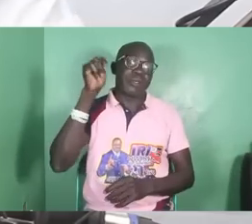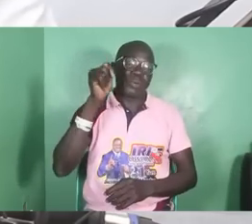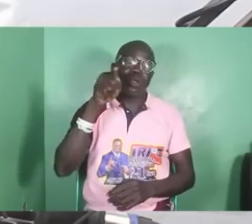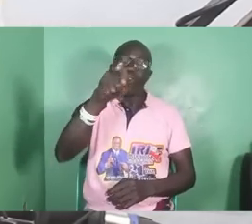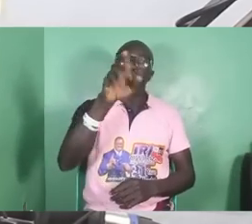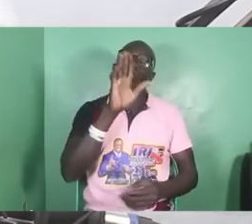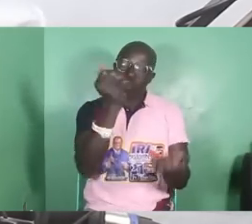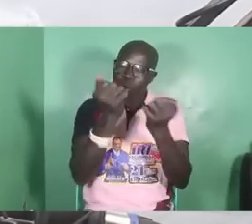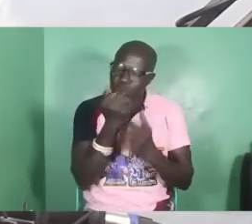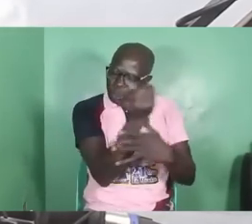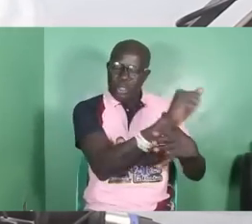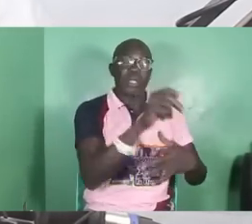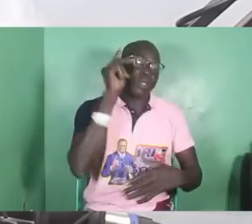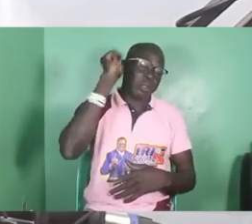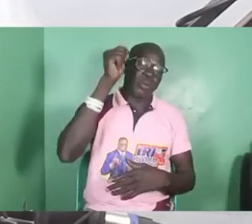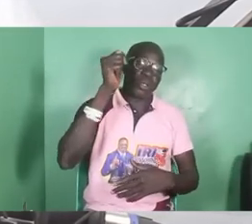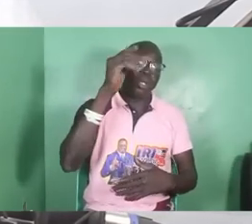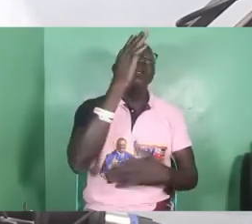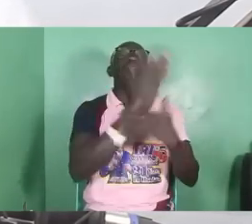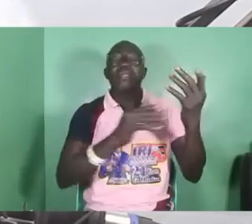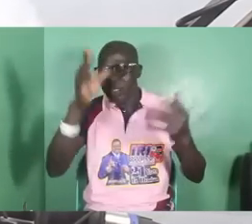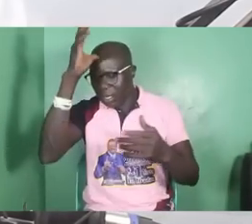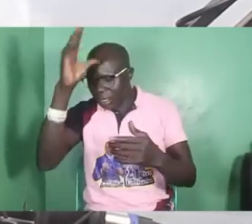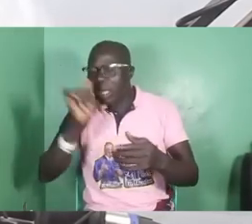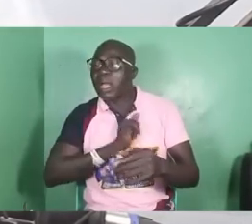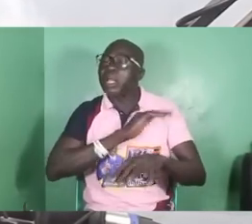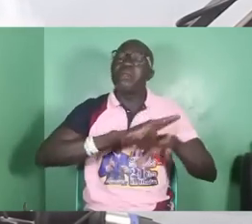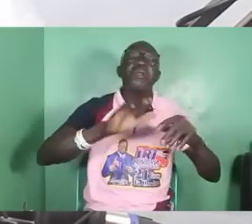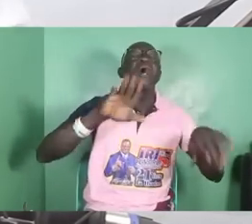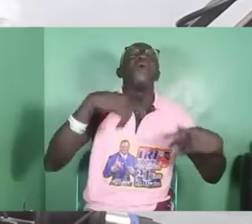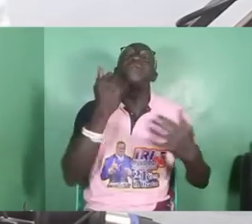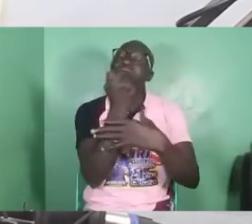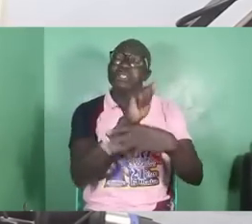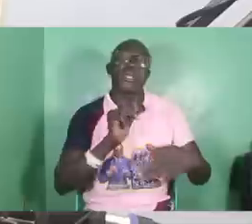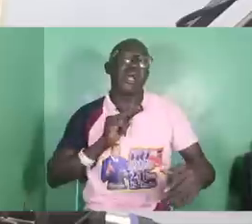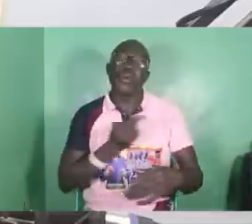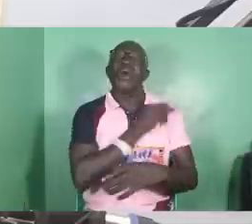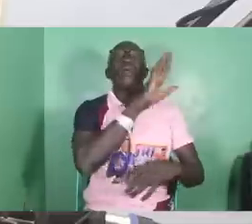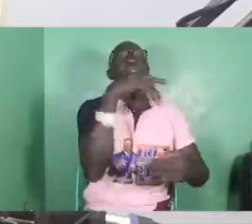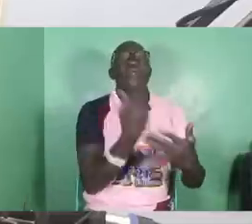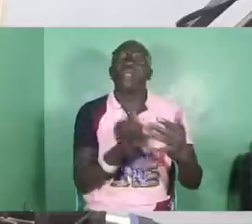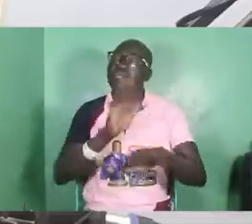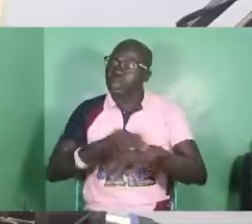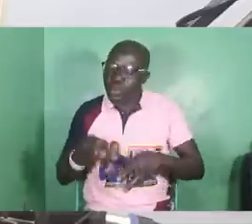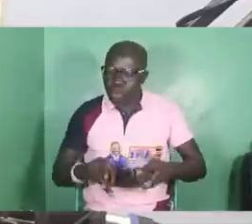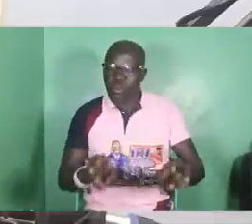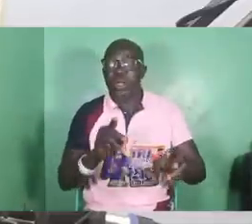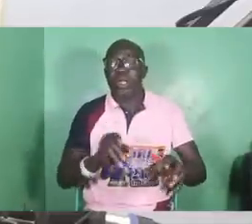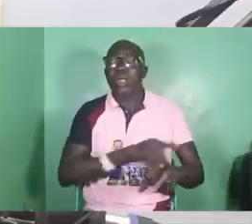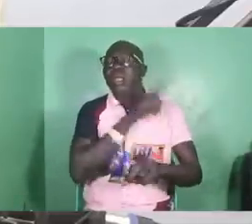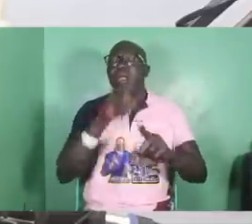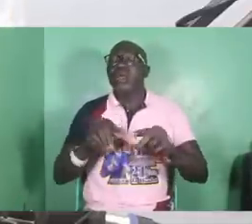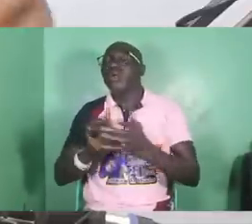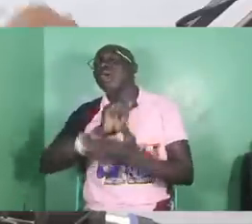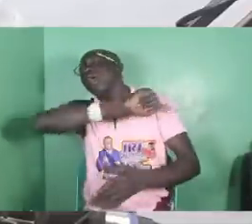If you have a ring, you testimony. You want to testify. So you don't know how to share our testimony. There's a way you can say. If you are